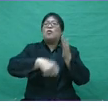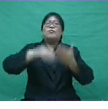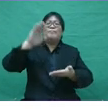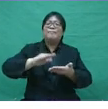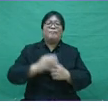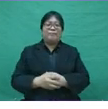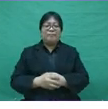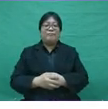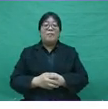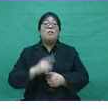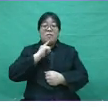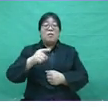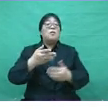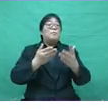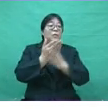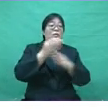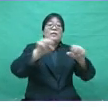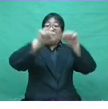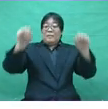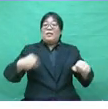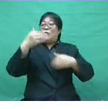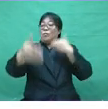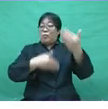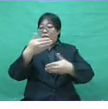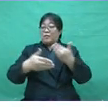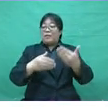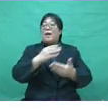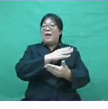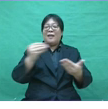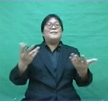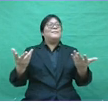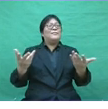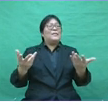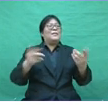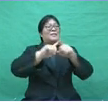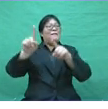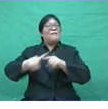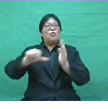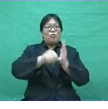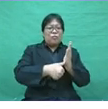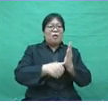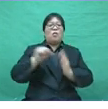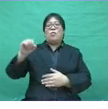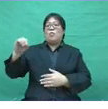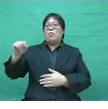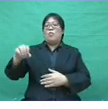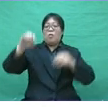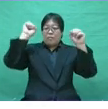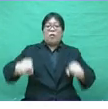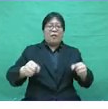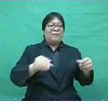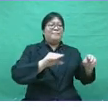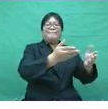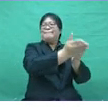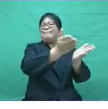Though, through systematic process and defined resources, SOXO will be able to channel more